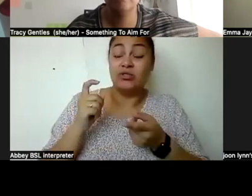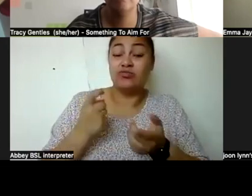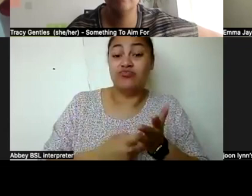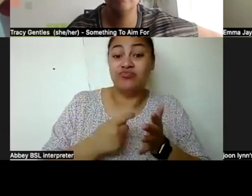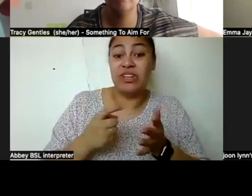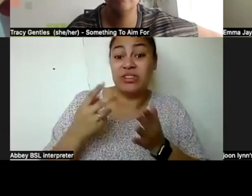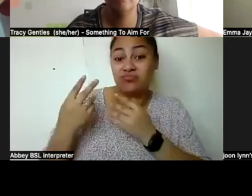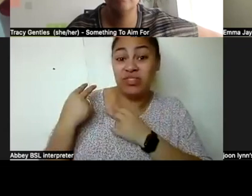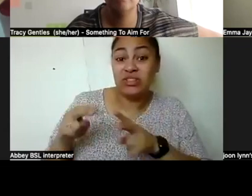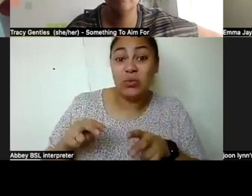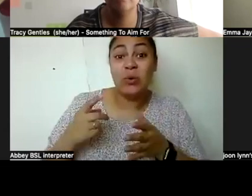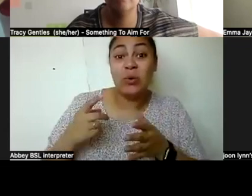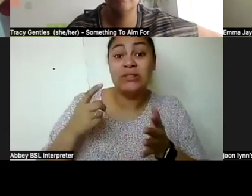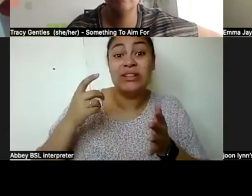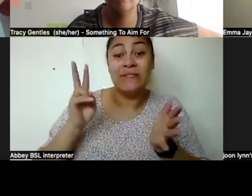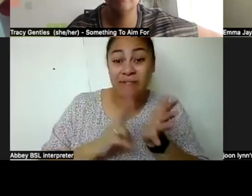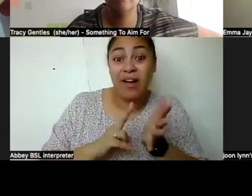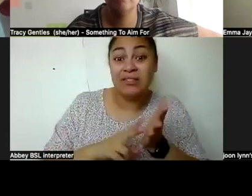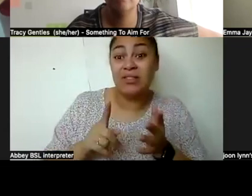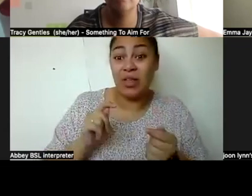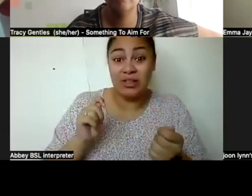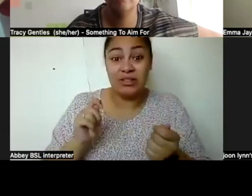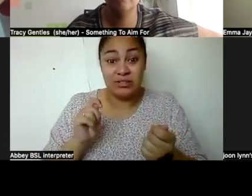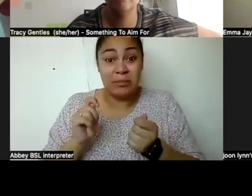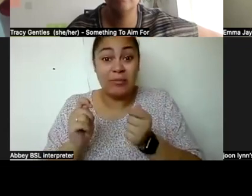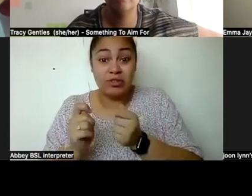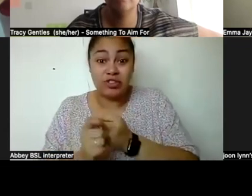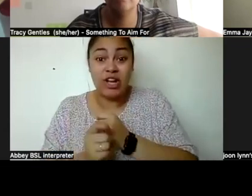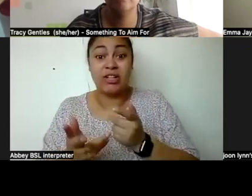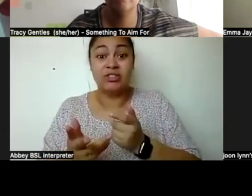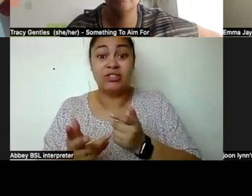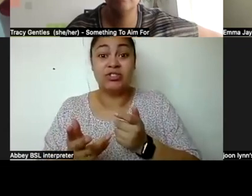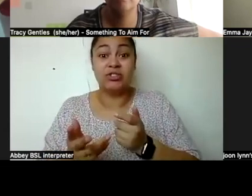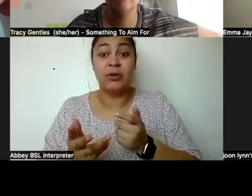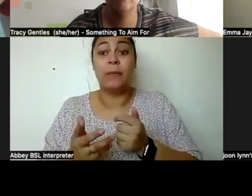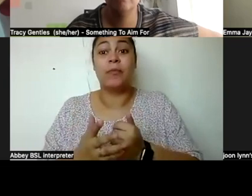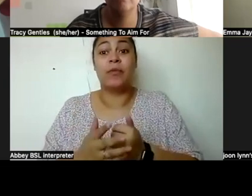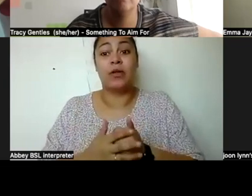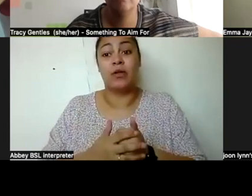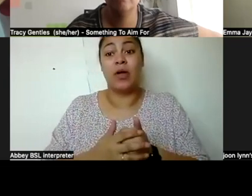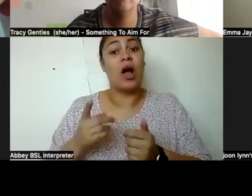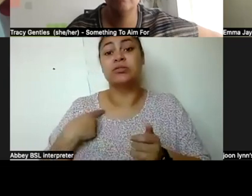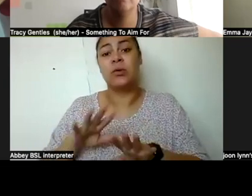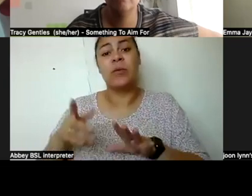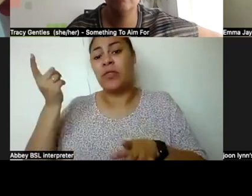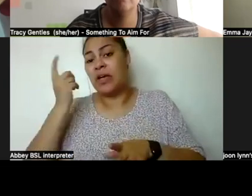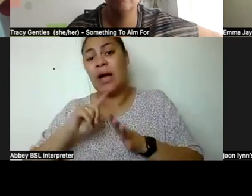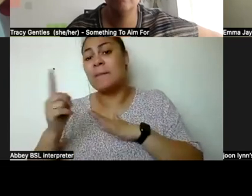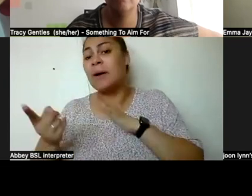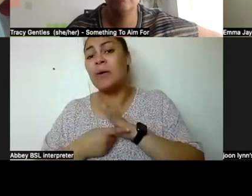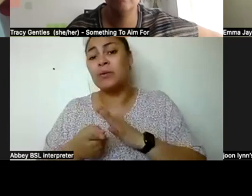especially for marginalized leadership, to make those transformative changes that we need. So I don't think it's about